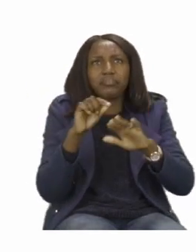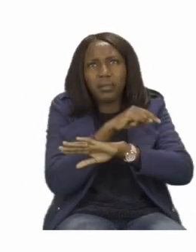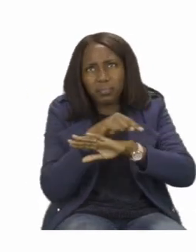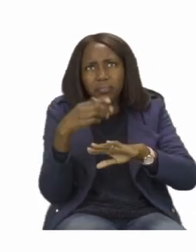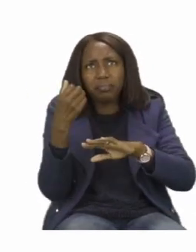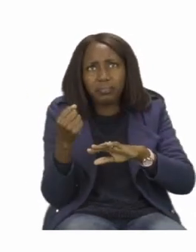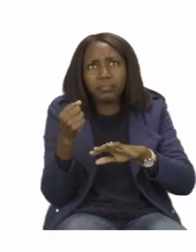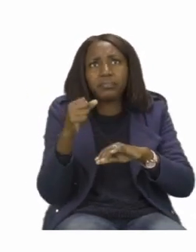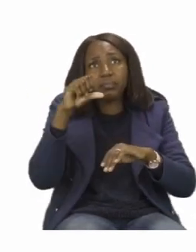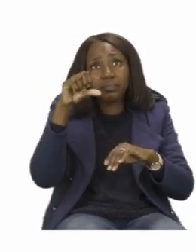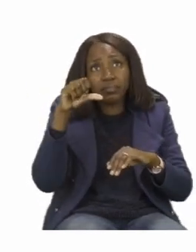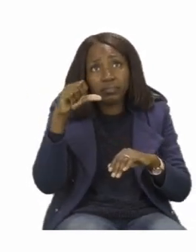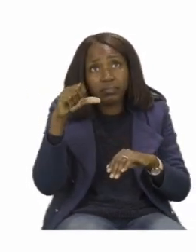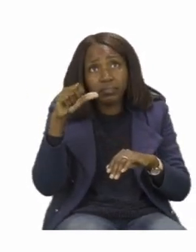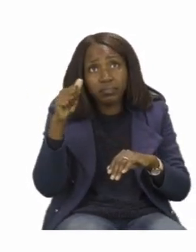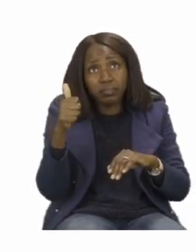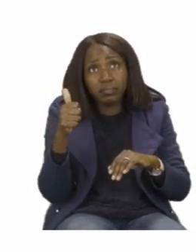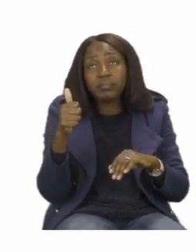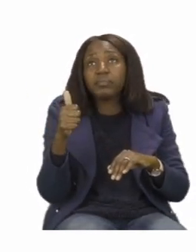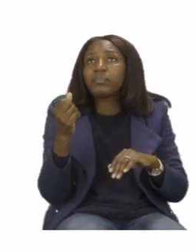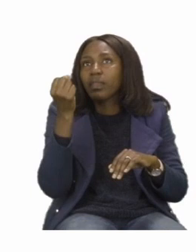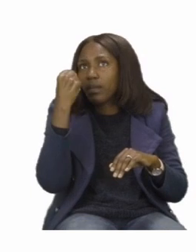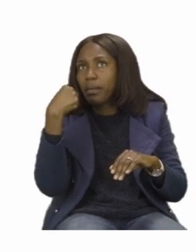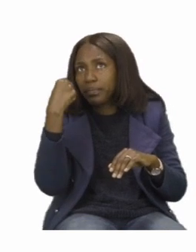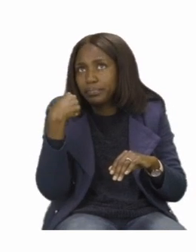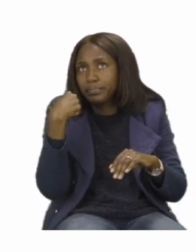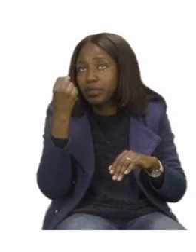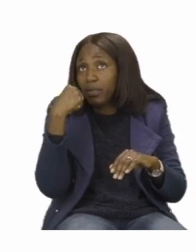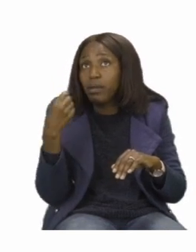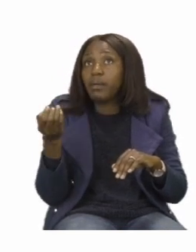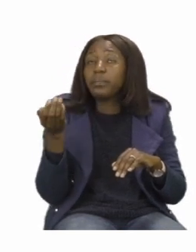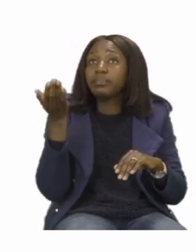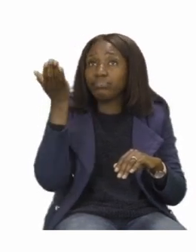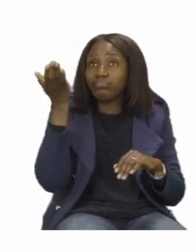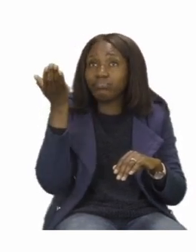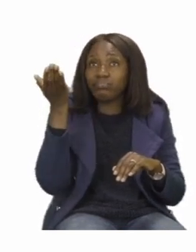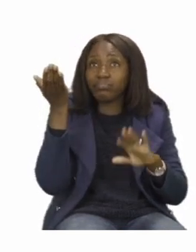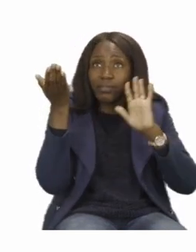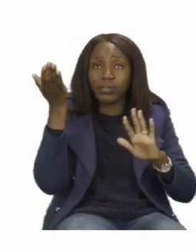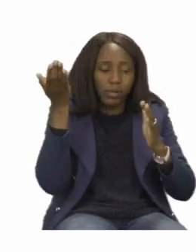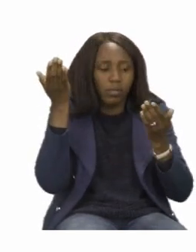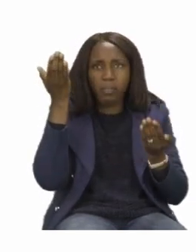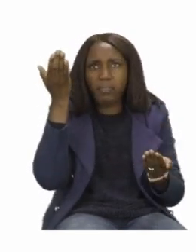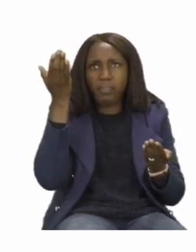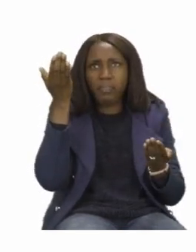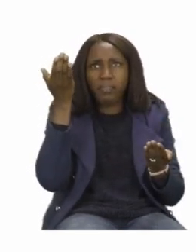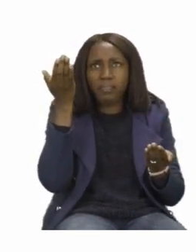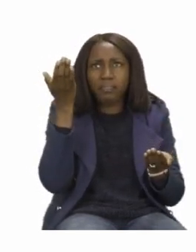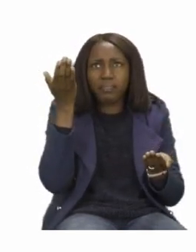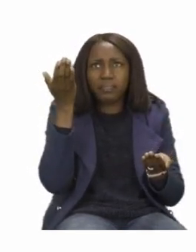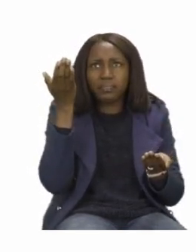something else. And it's being compared to an apple. Now you can see that the apple is